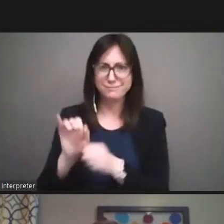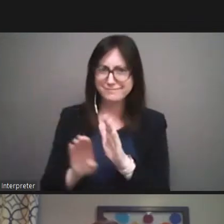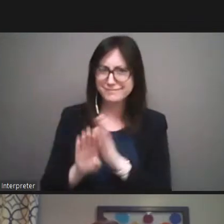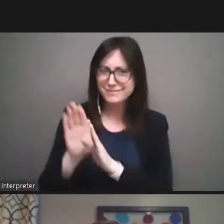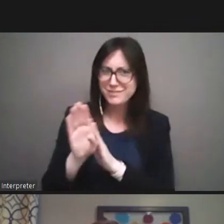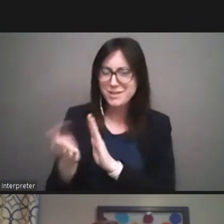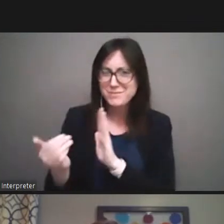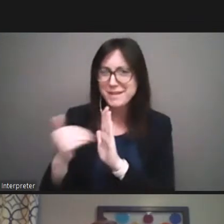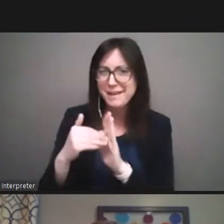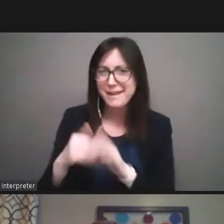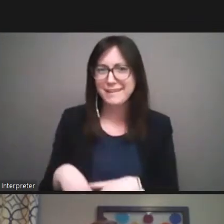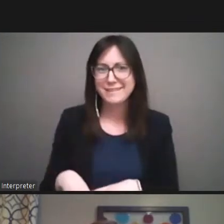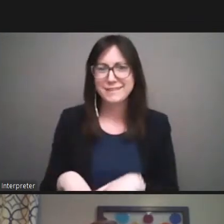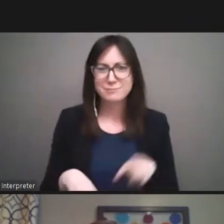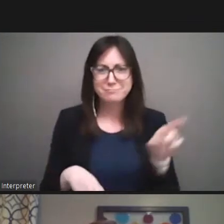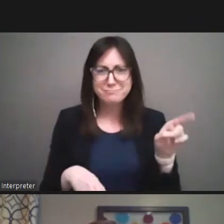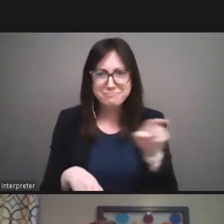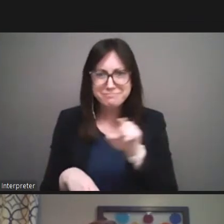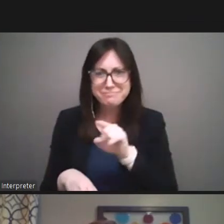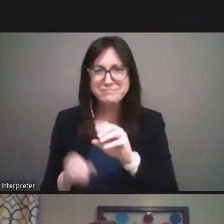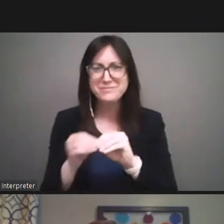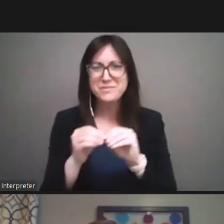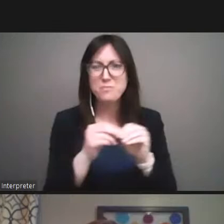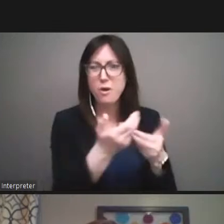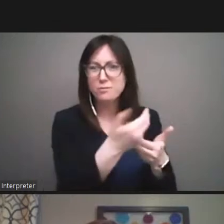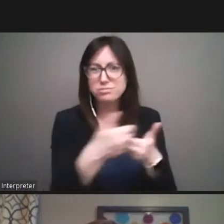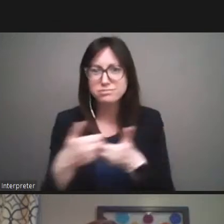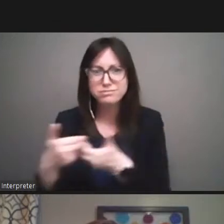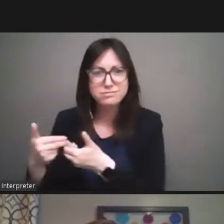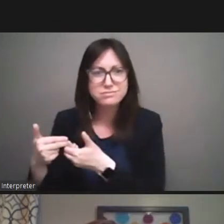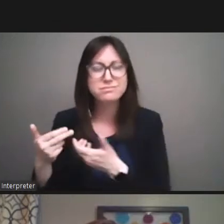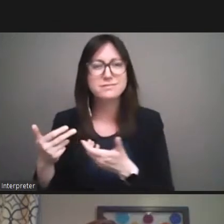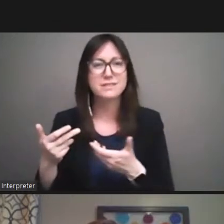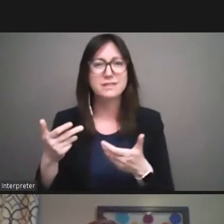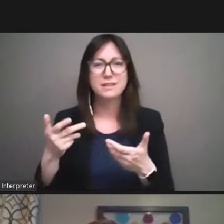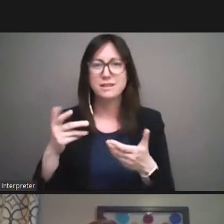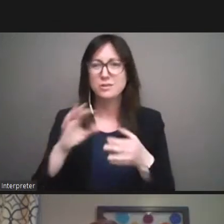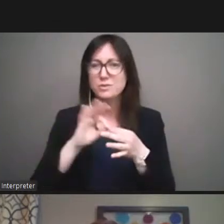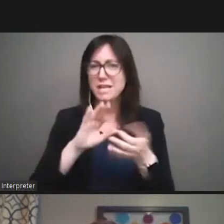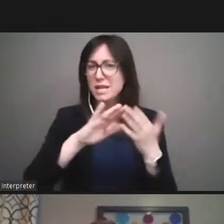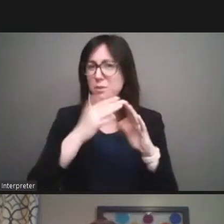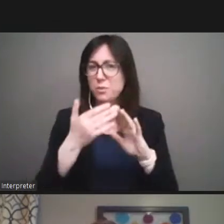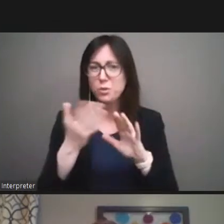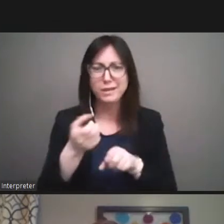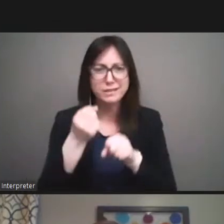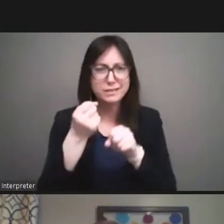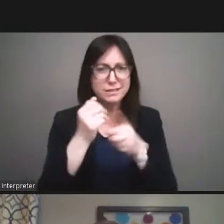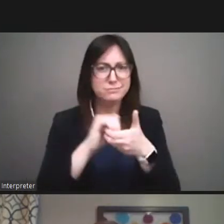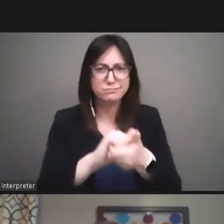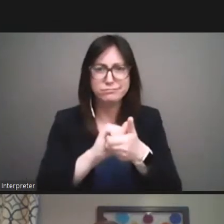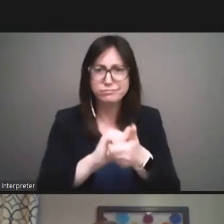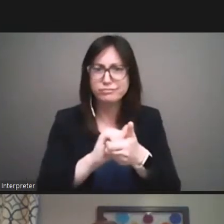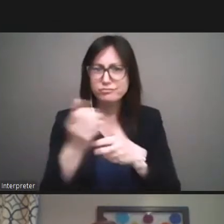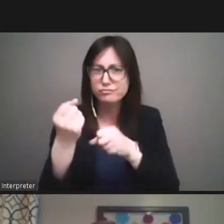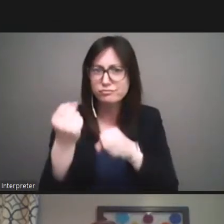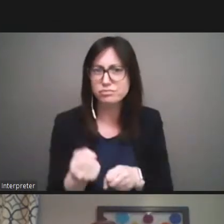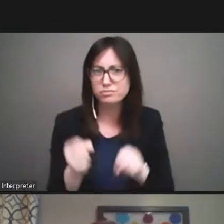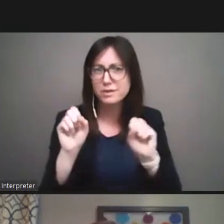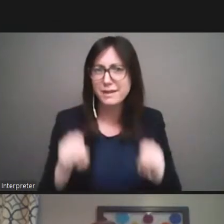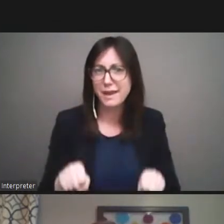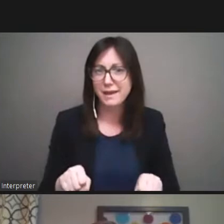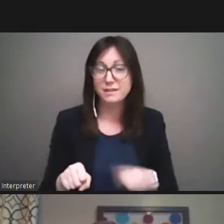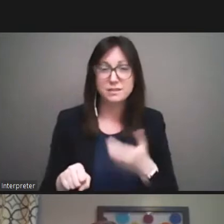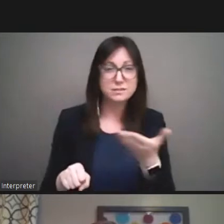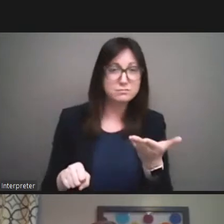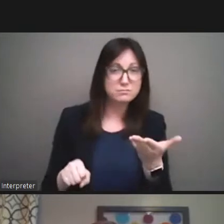seeing participation be strengthened and community engagement be strengthened. And so if anyone has more to say about